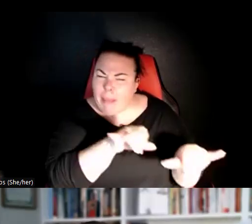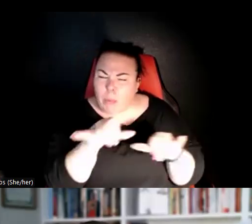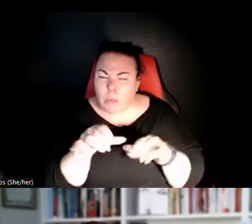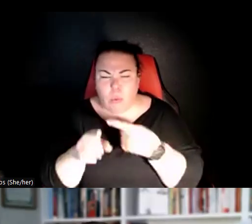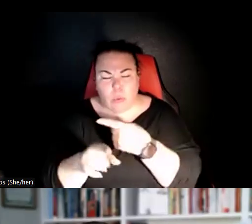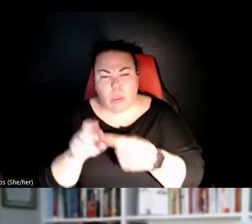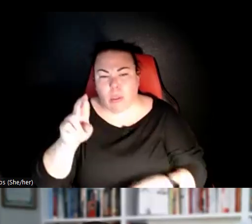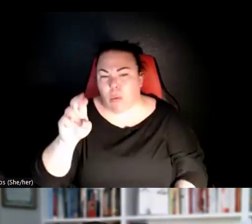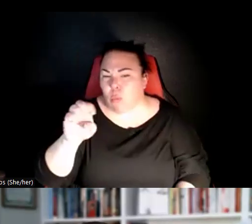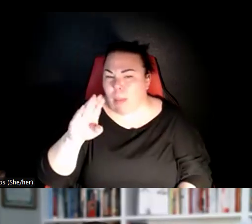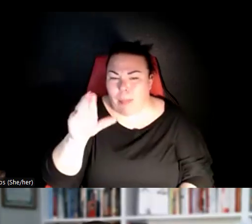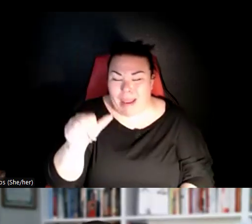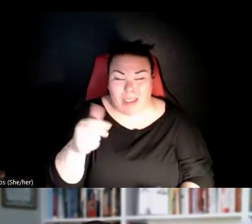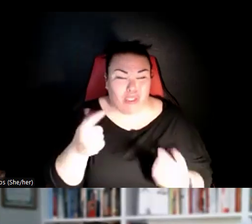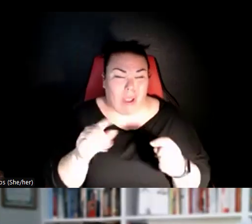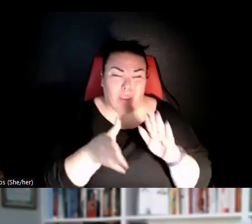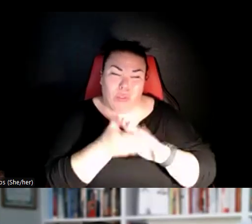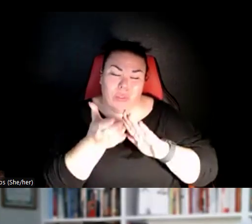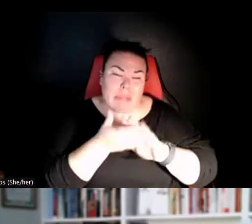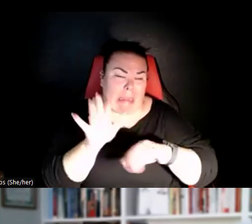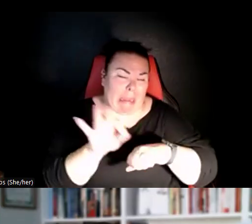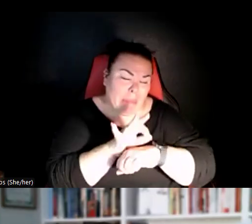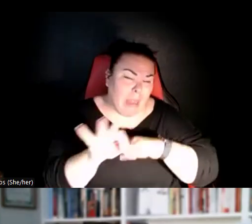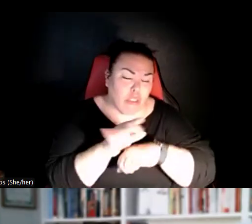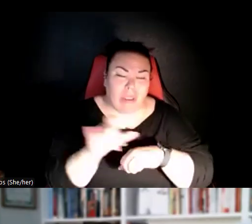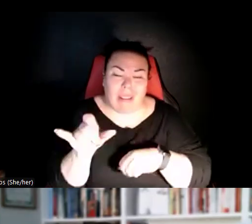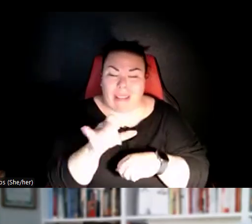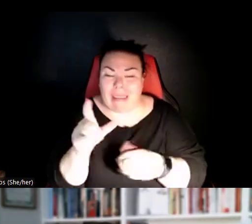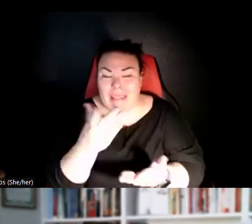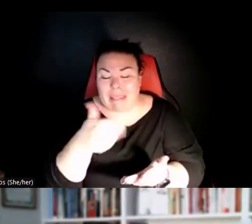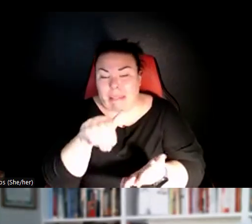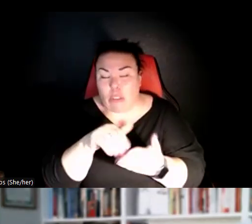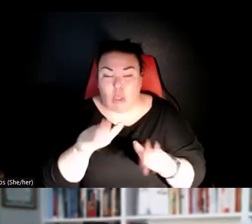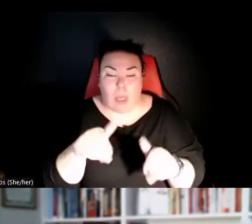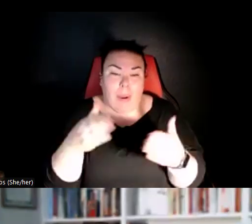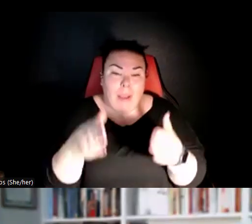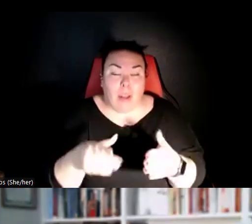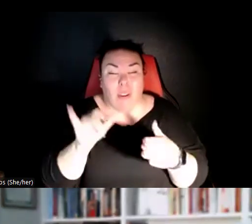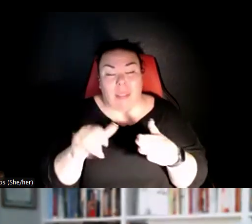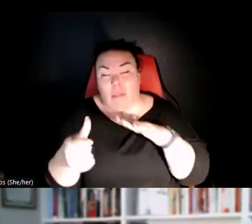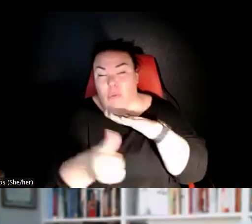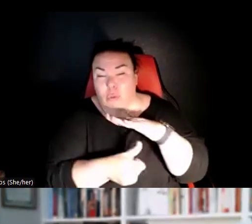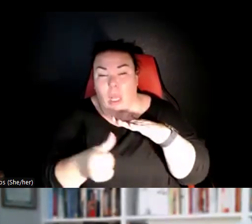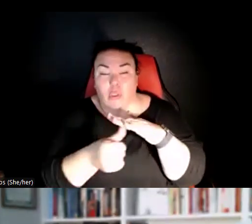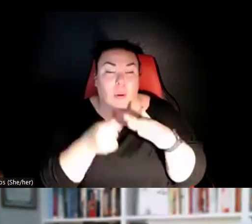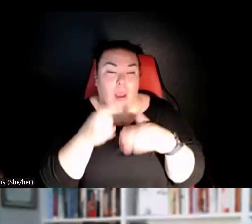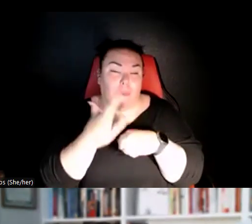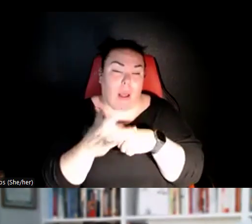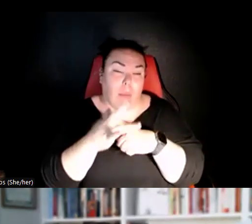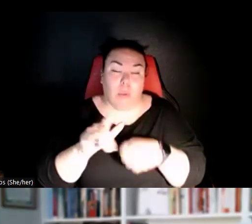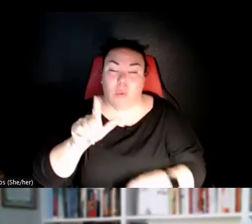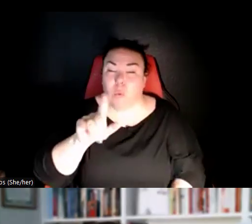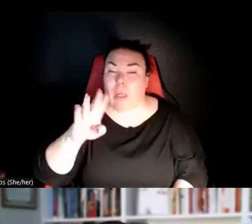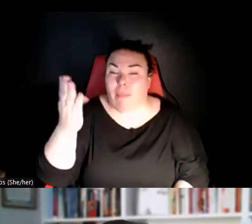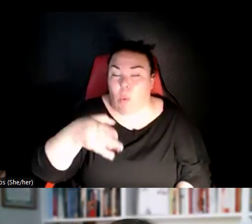to function as essential providers and keep the shelter open 24/7, which we were able